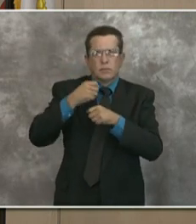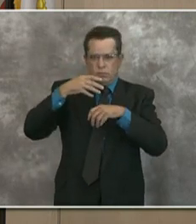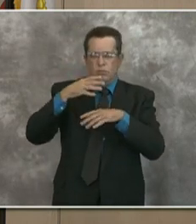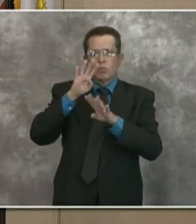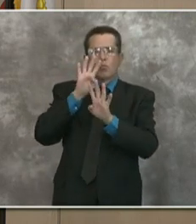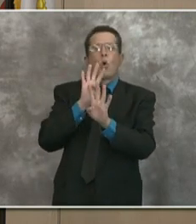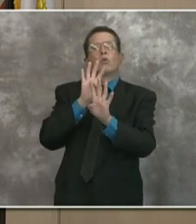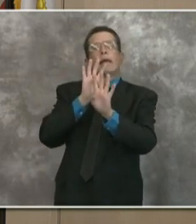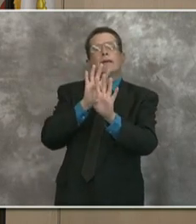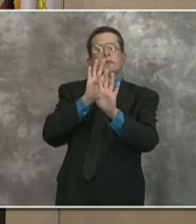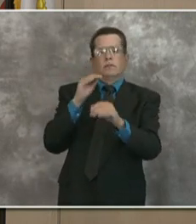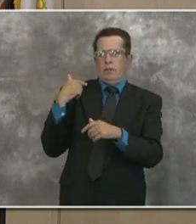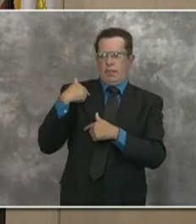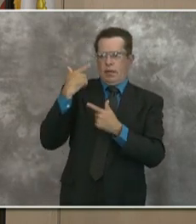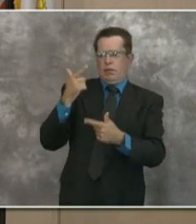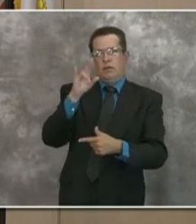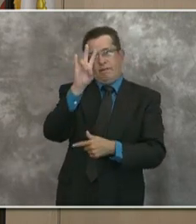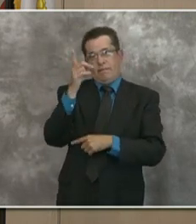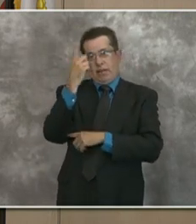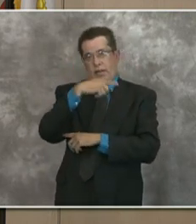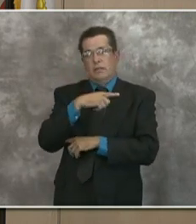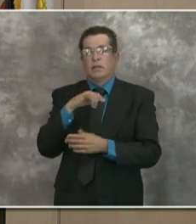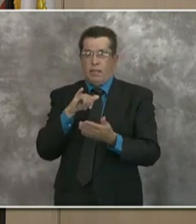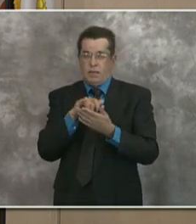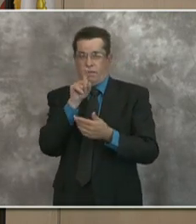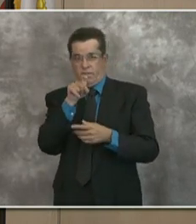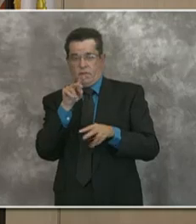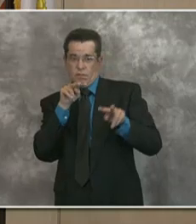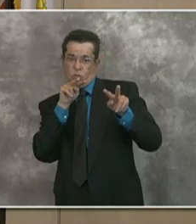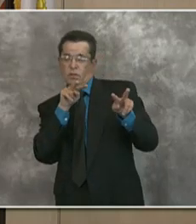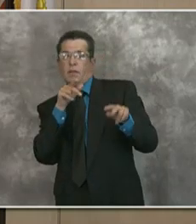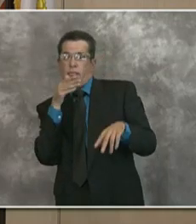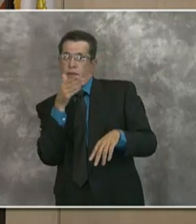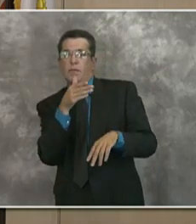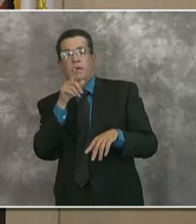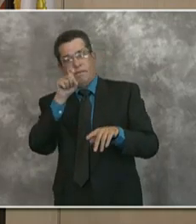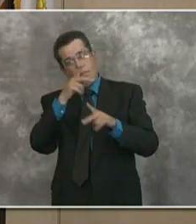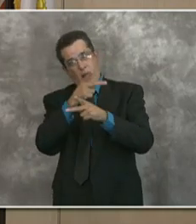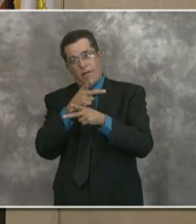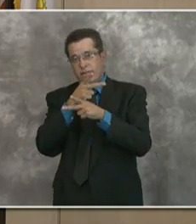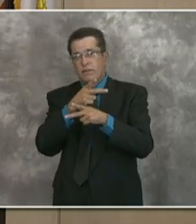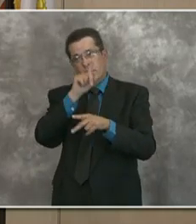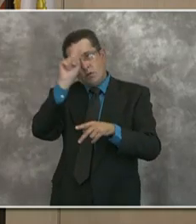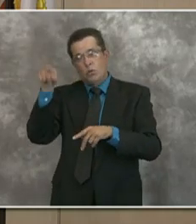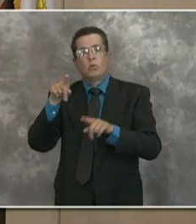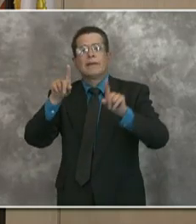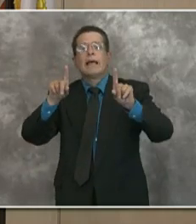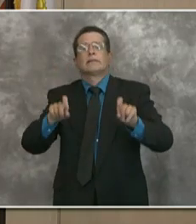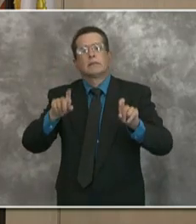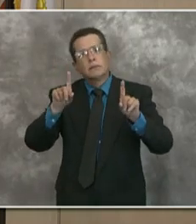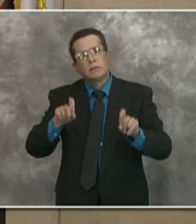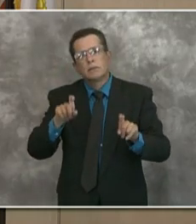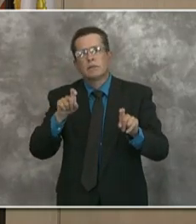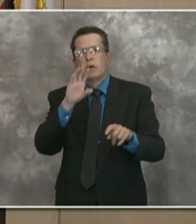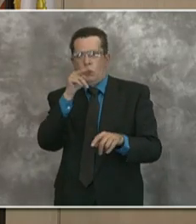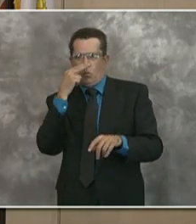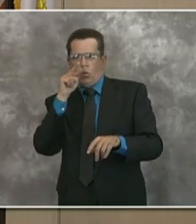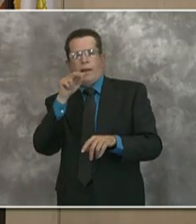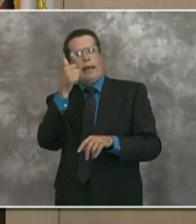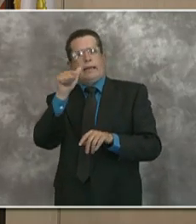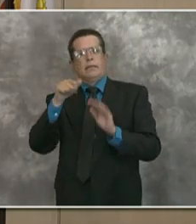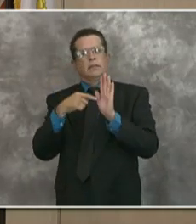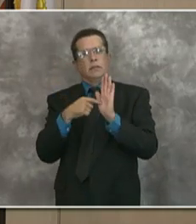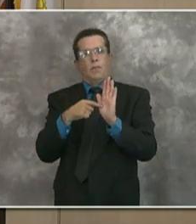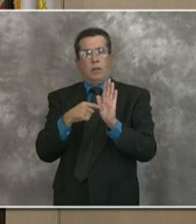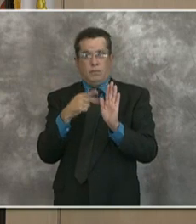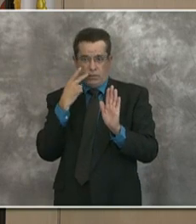past 7 days, that they should be tested and or look out for symptoms, so